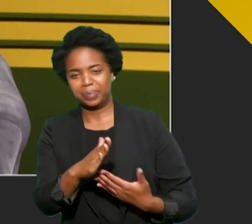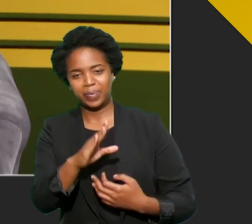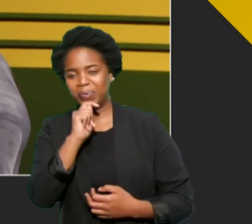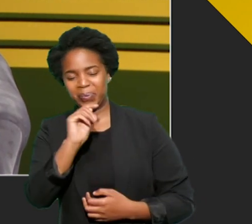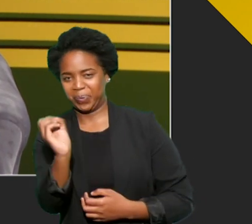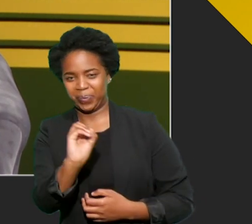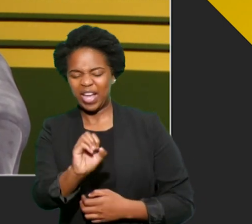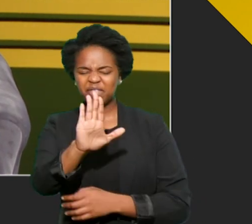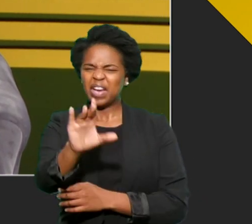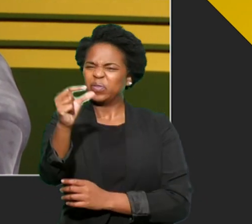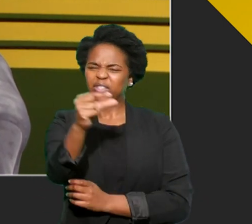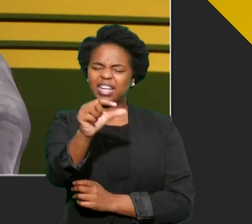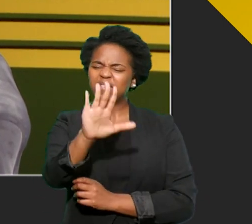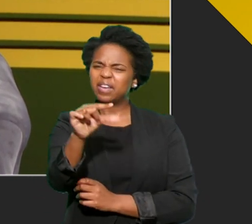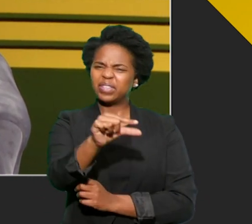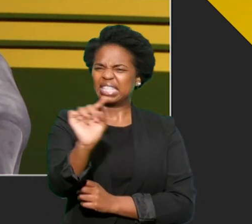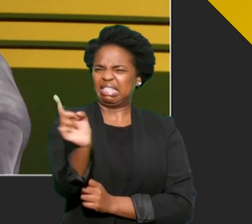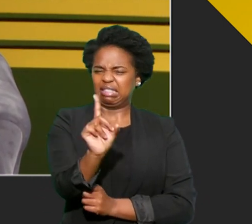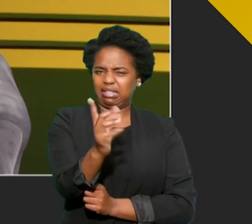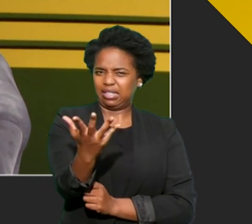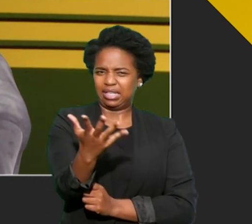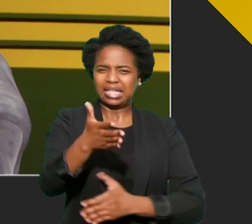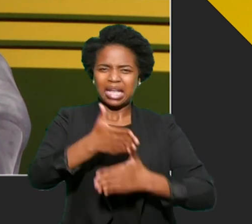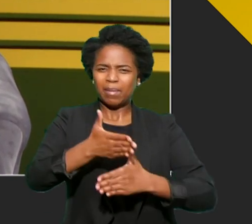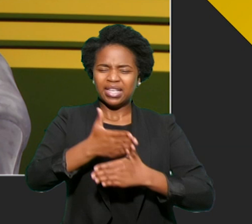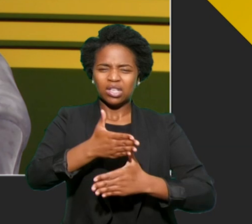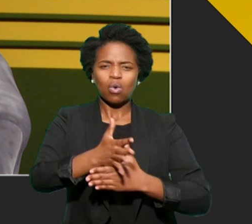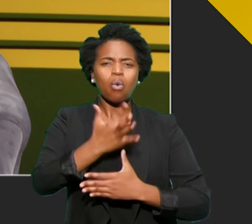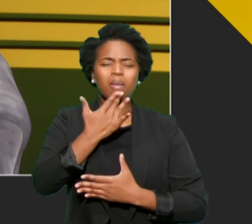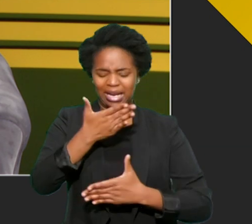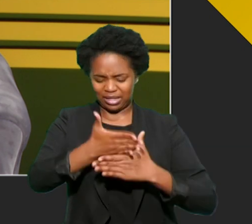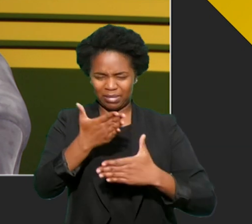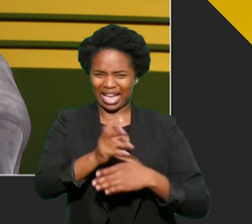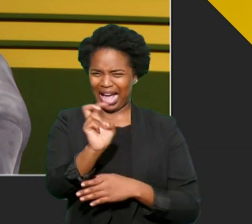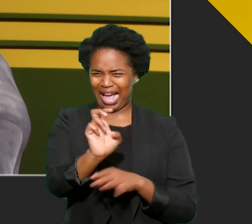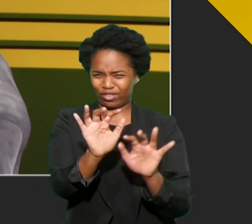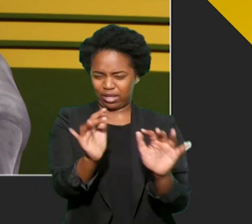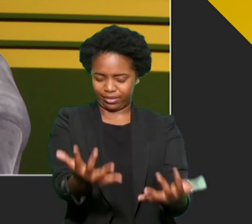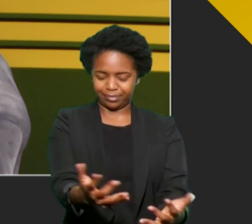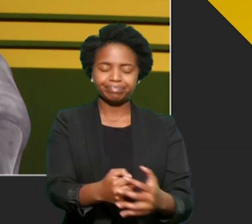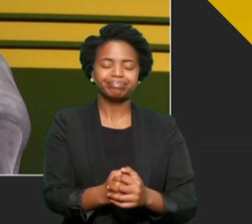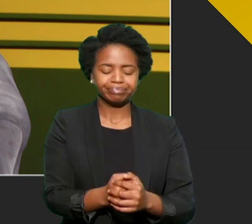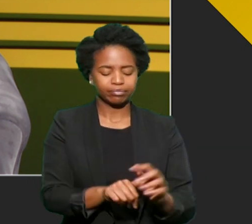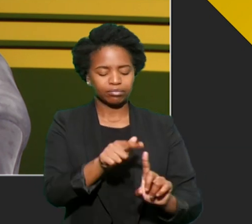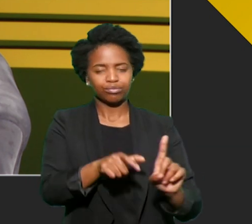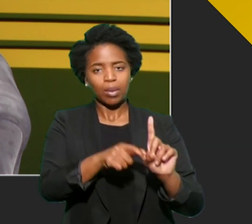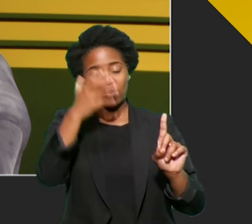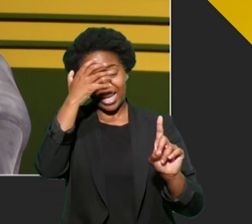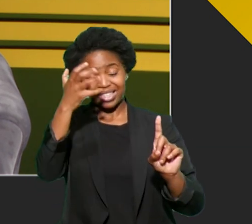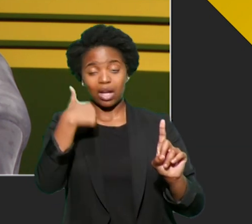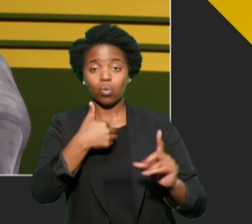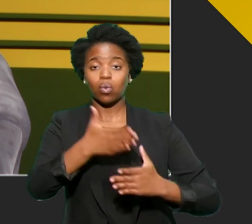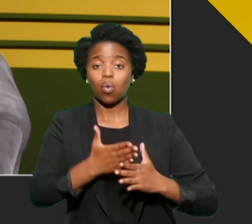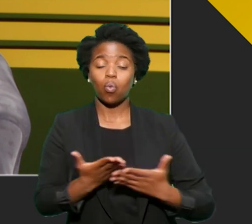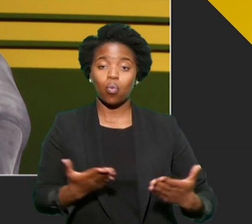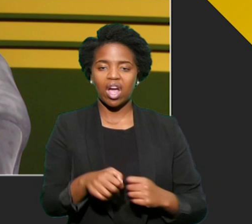ask gore na ke eng yona 5G technology and then e berekiswa byang. We're going to be speaking to Professor Tshilidzi Marwala, who is the Vice Chancellor of the University